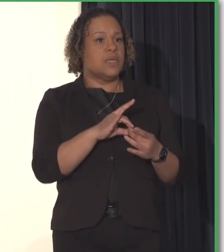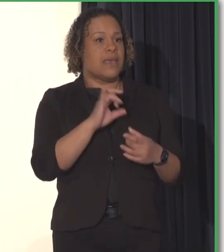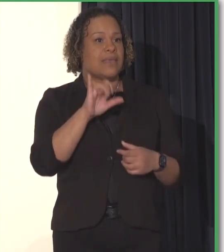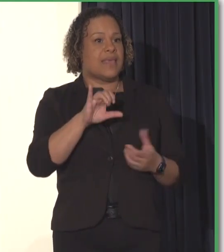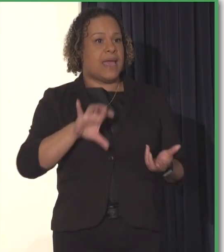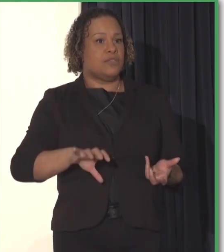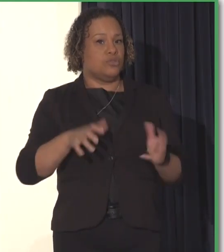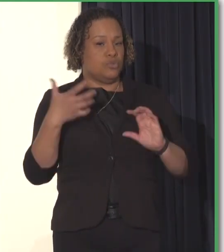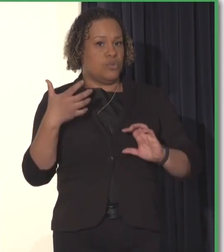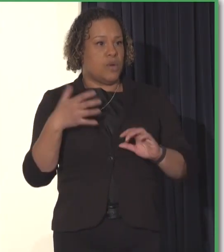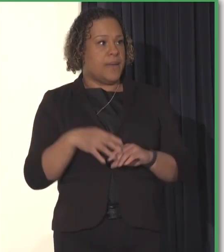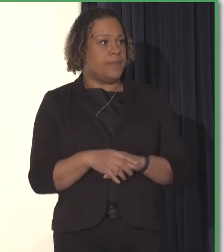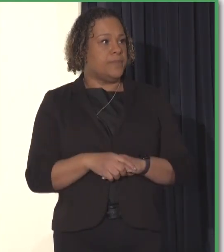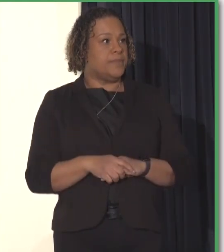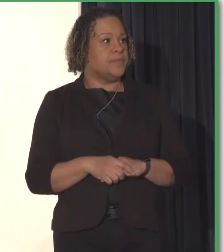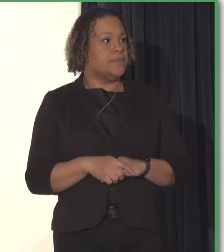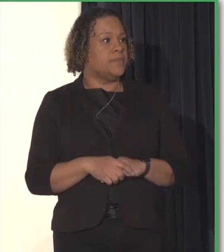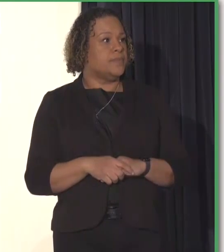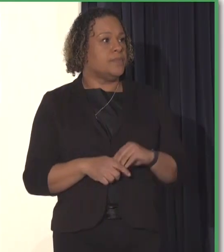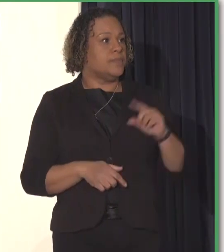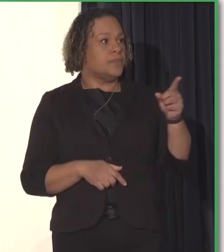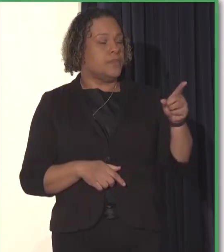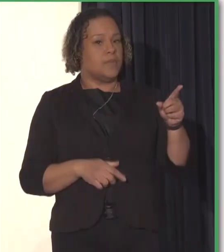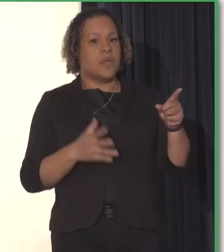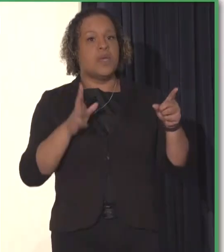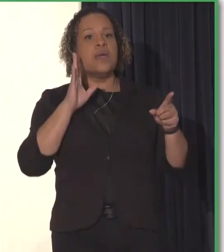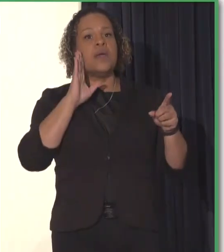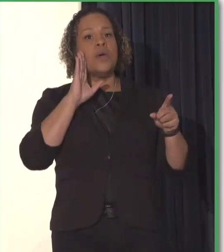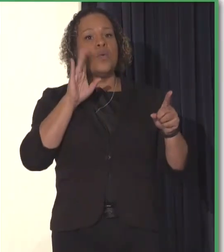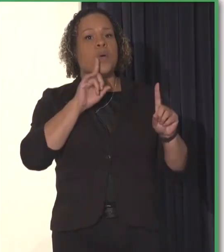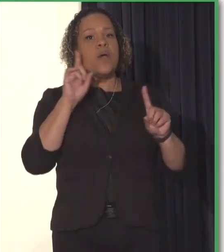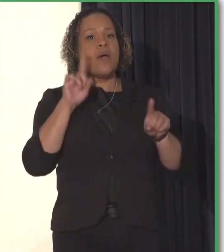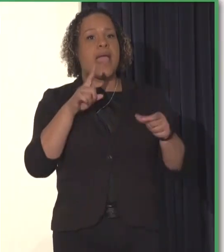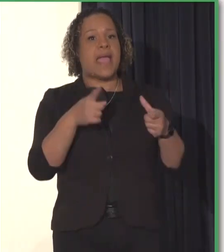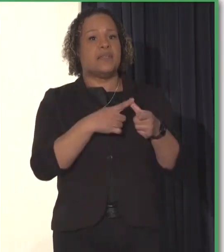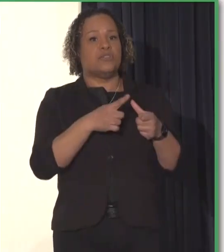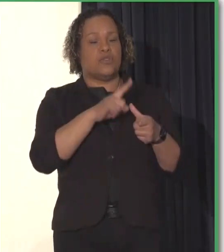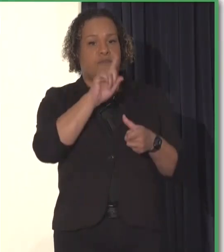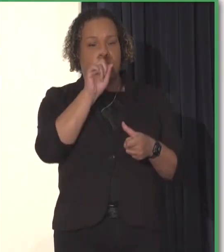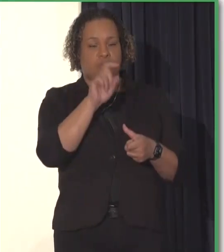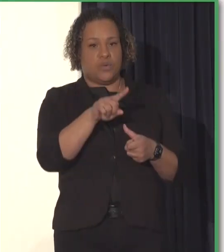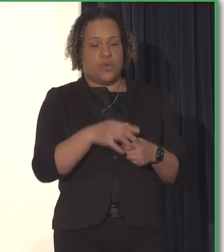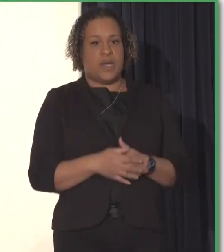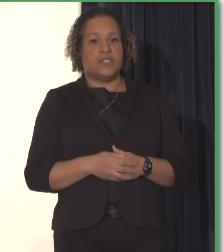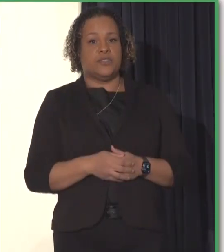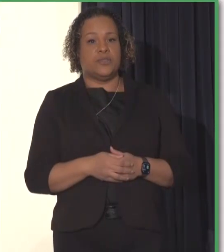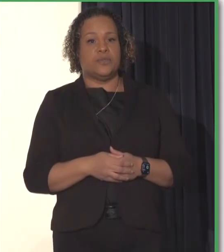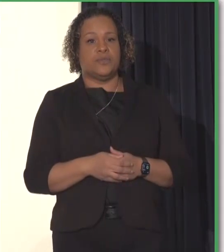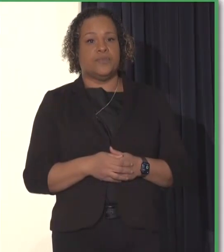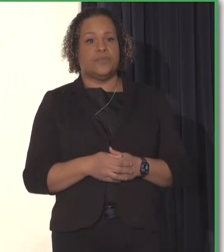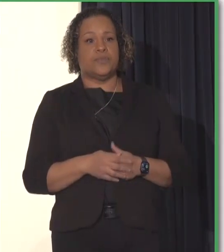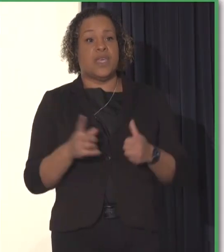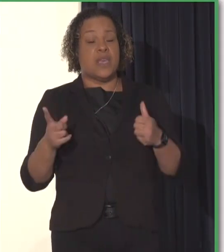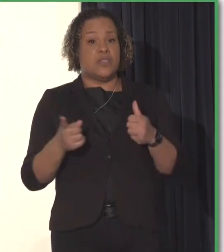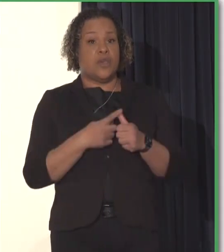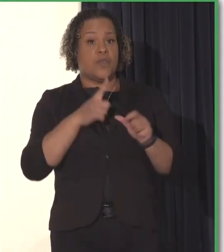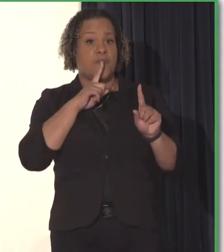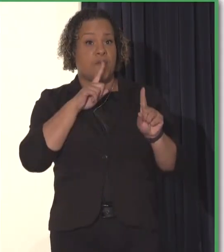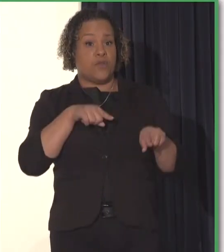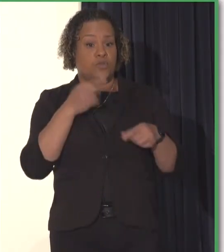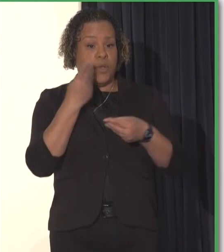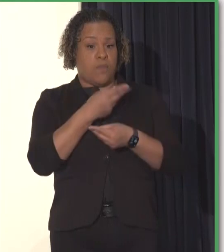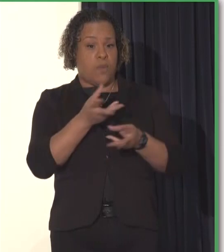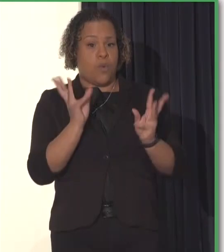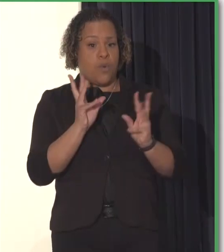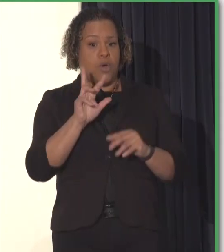up. So let me answer the first question. So the initial report that was given